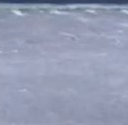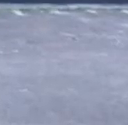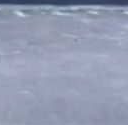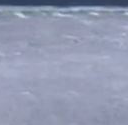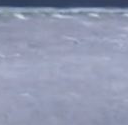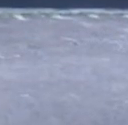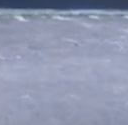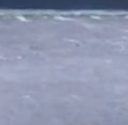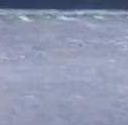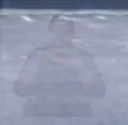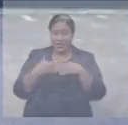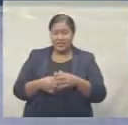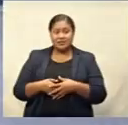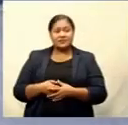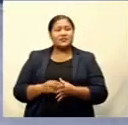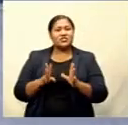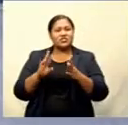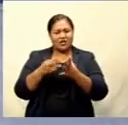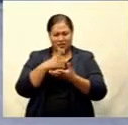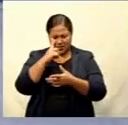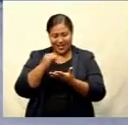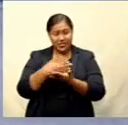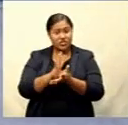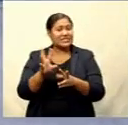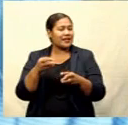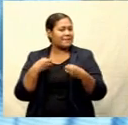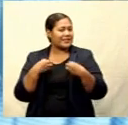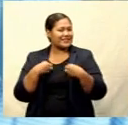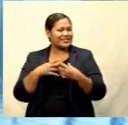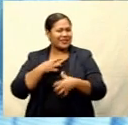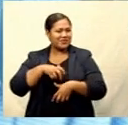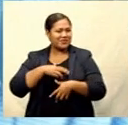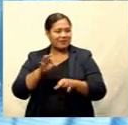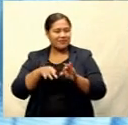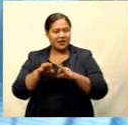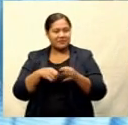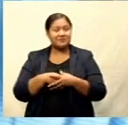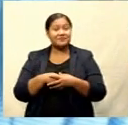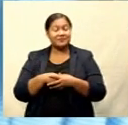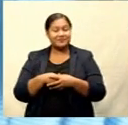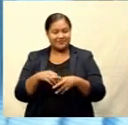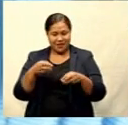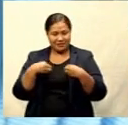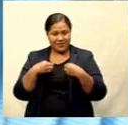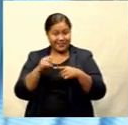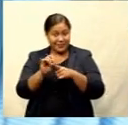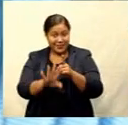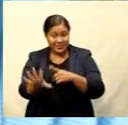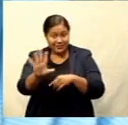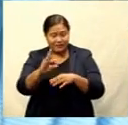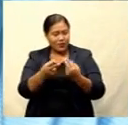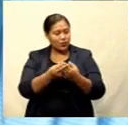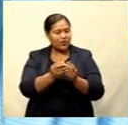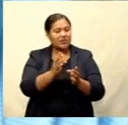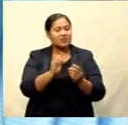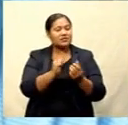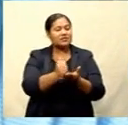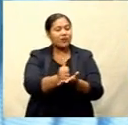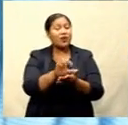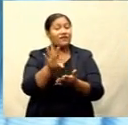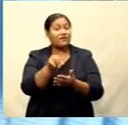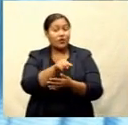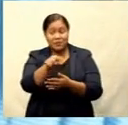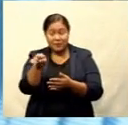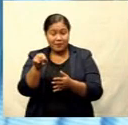Thank you, Mr. Chand. If you could shed some light on the business adaptation plan. The Business Link Pacific, with the support from the